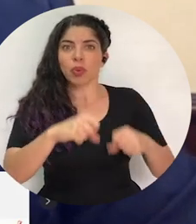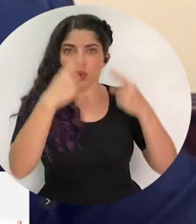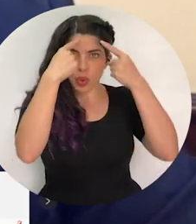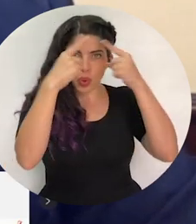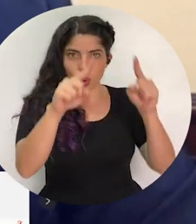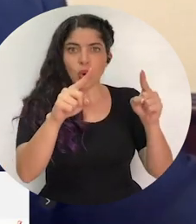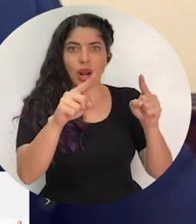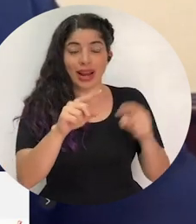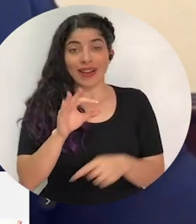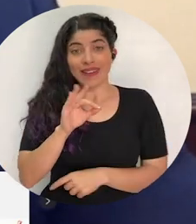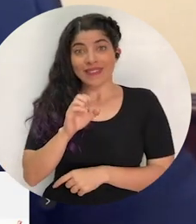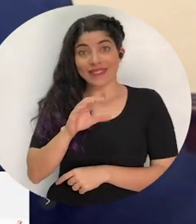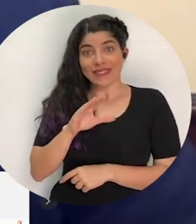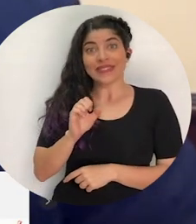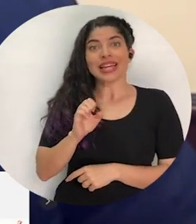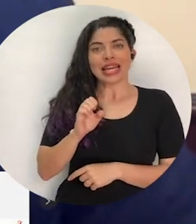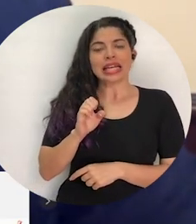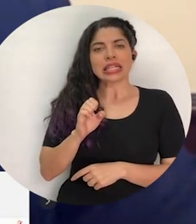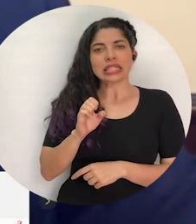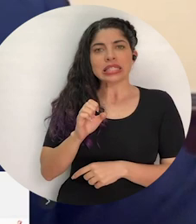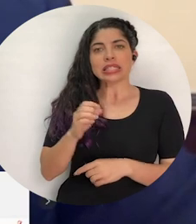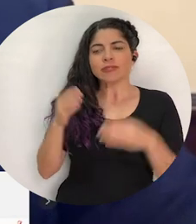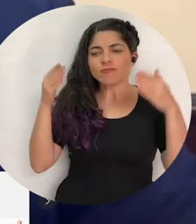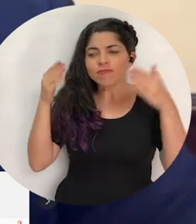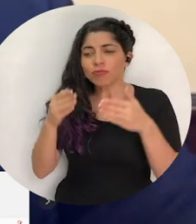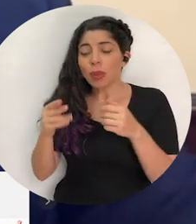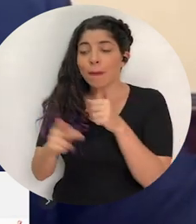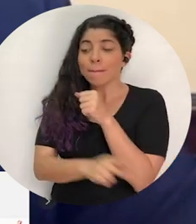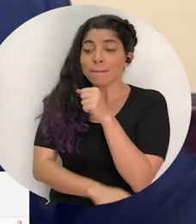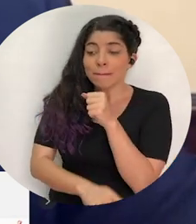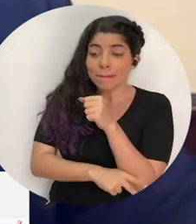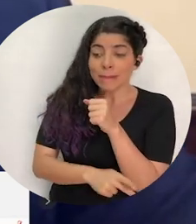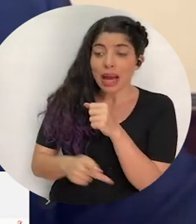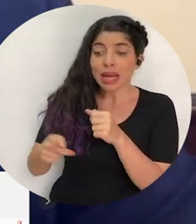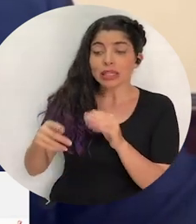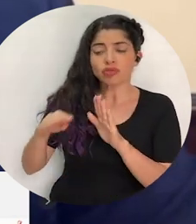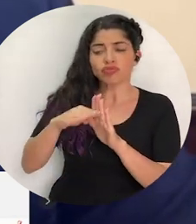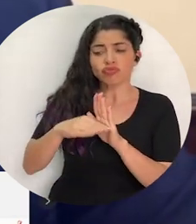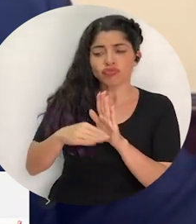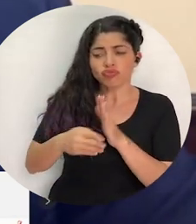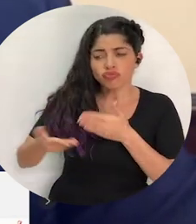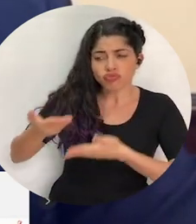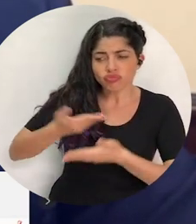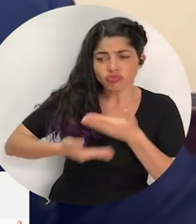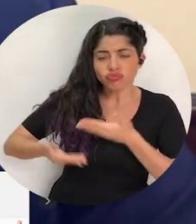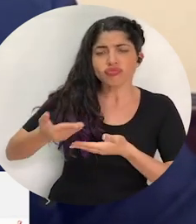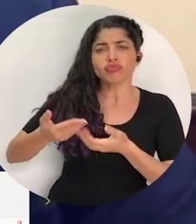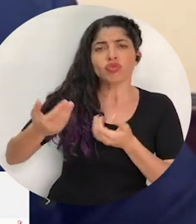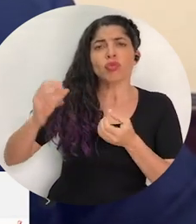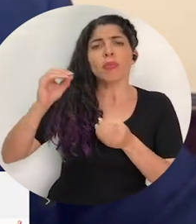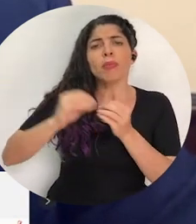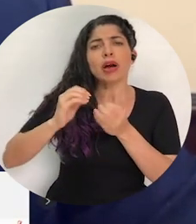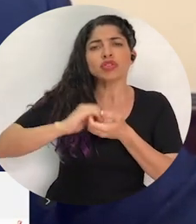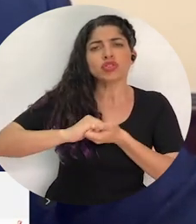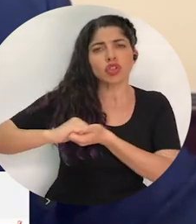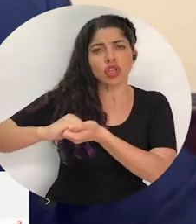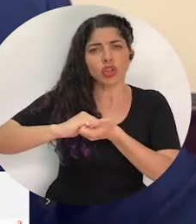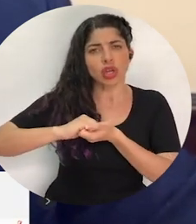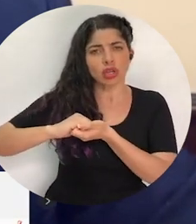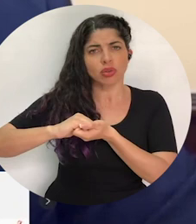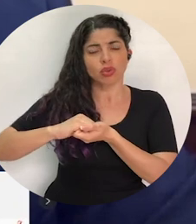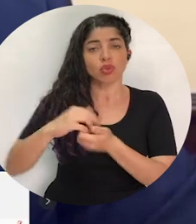FACE will be lent to countries with concessional and solidary terms. We are proposing